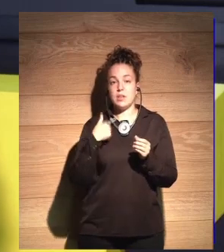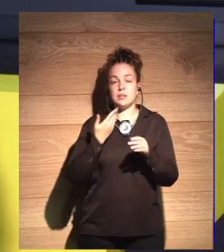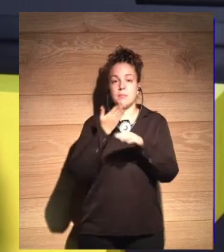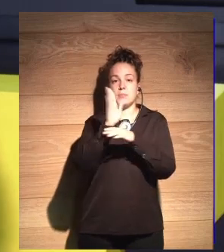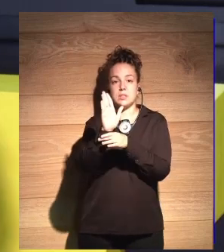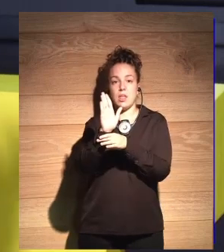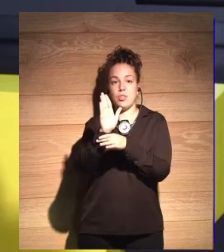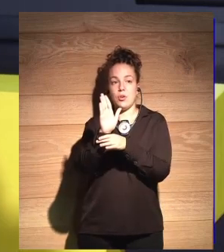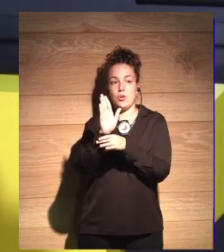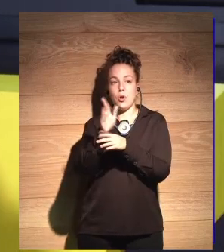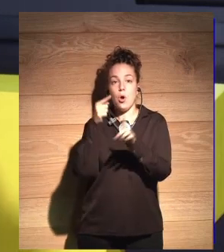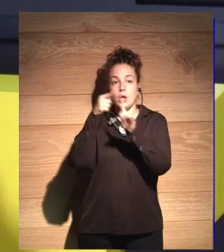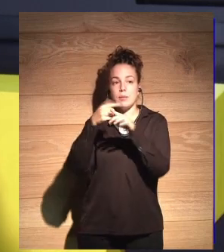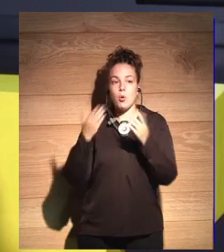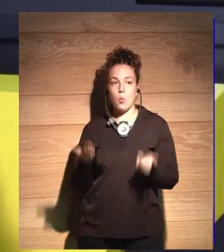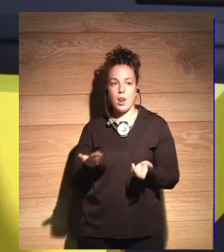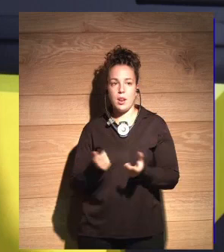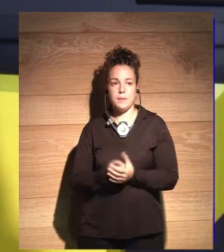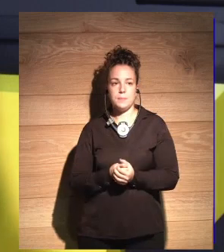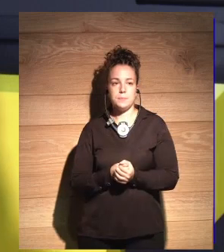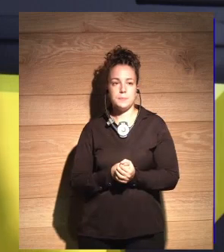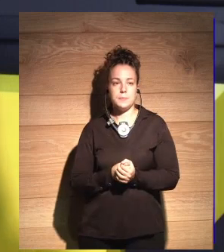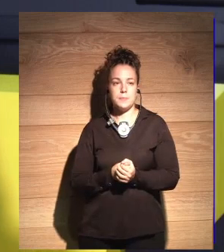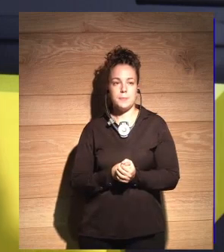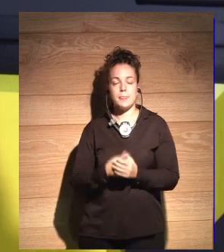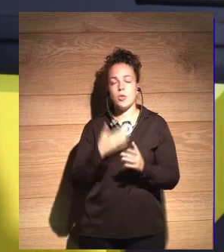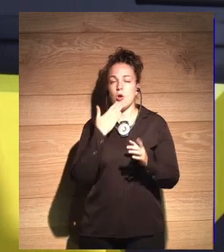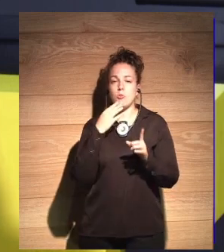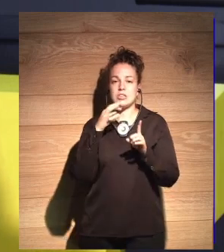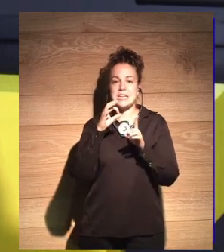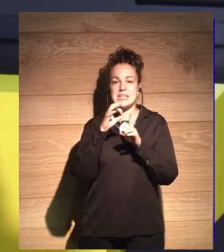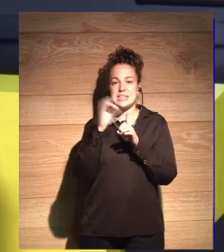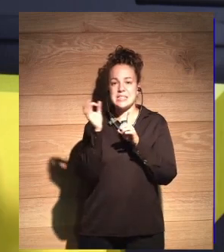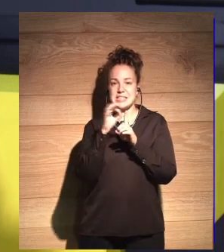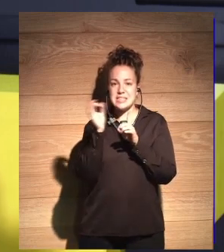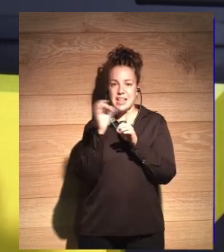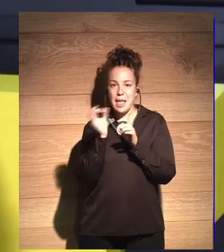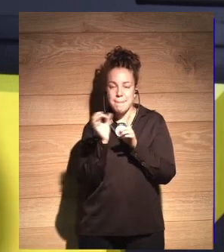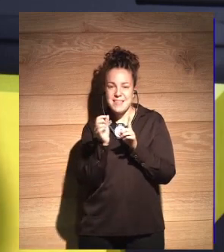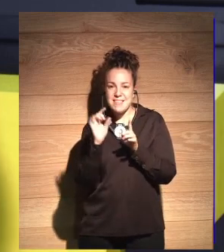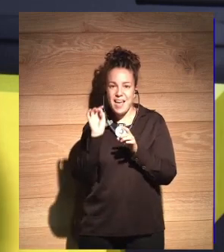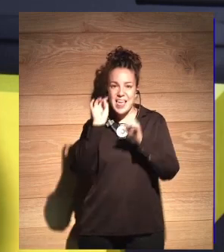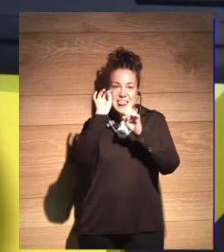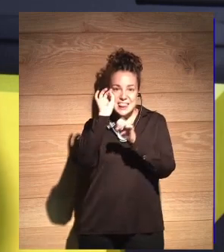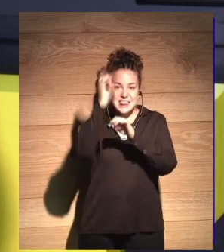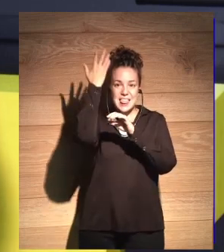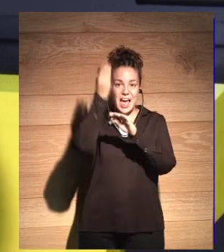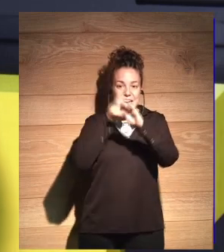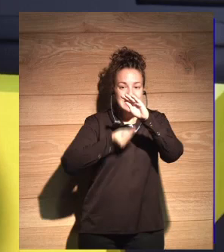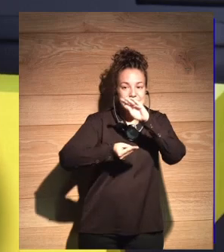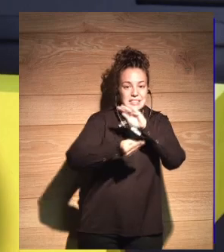the seed of an idea and how many deaths and rebirths it can have. as an artist, and it's always